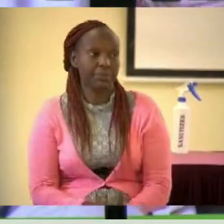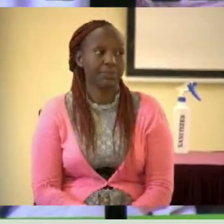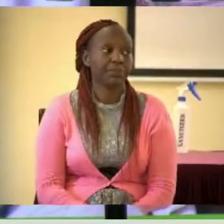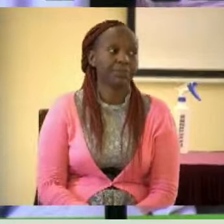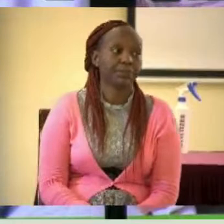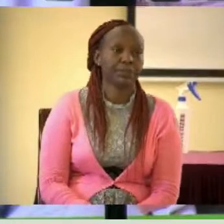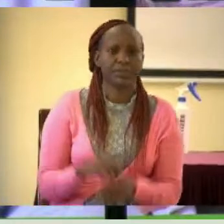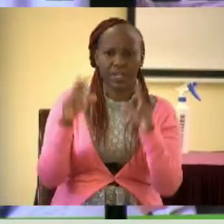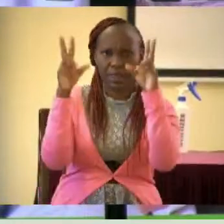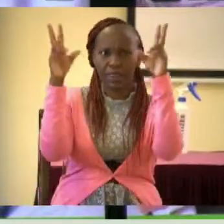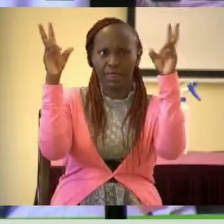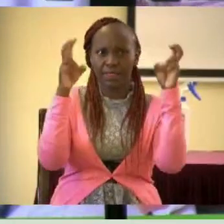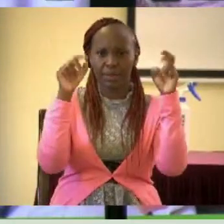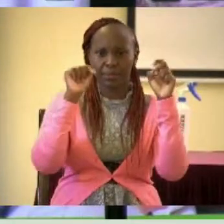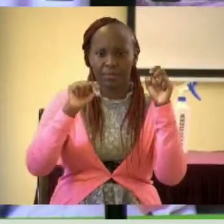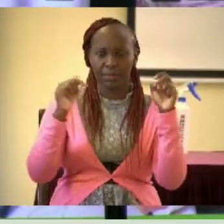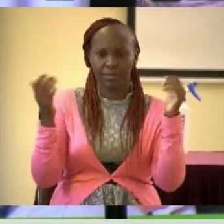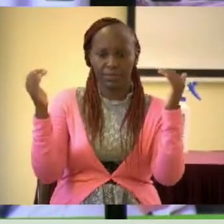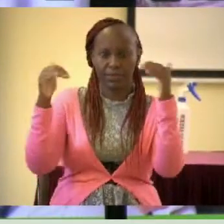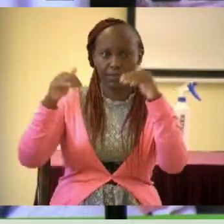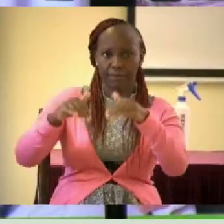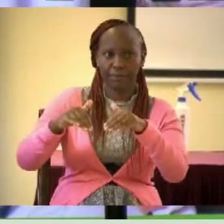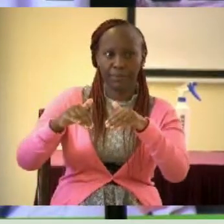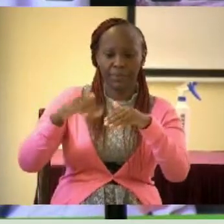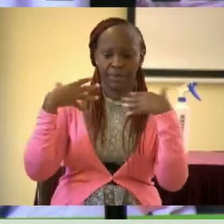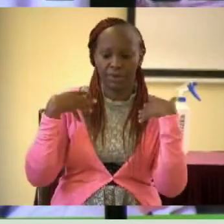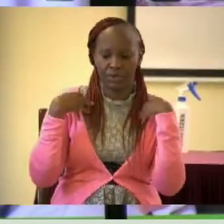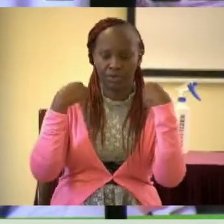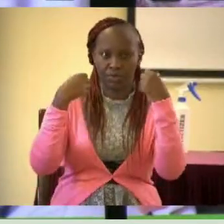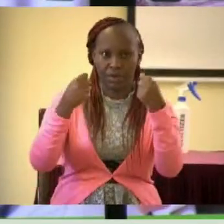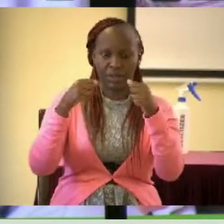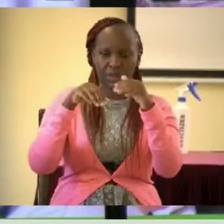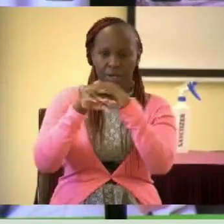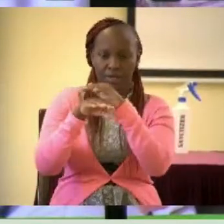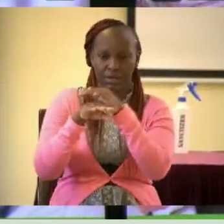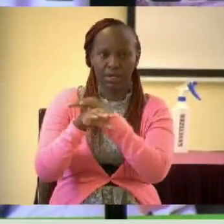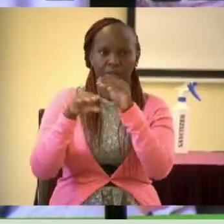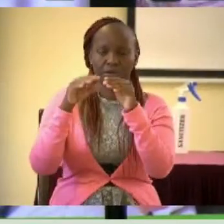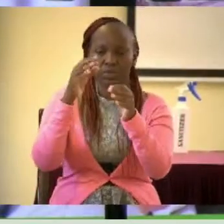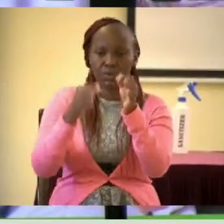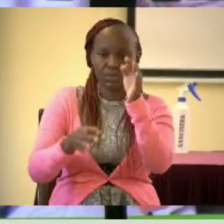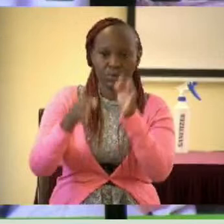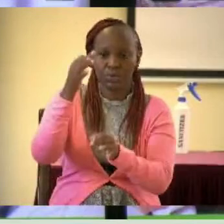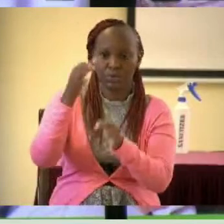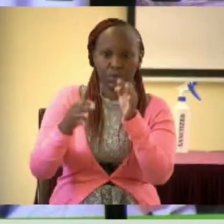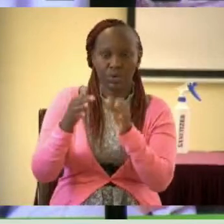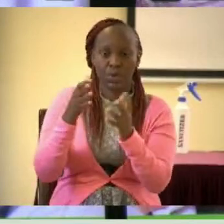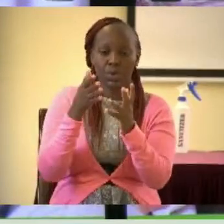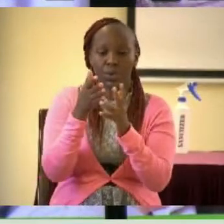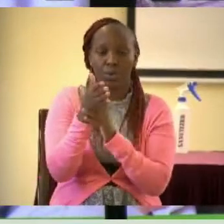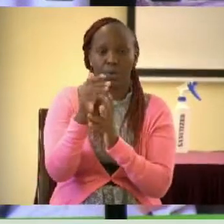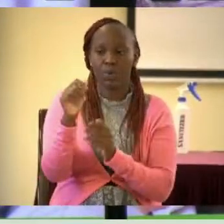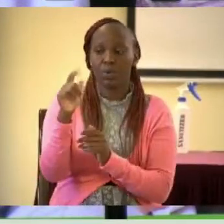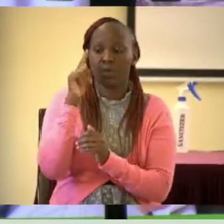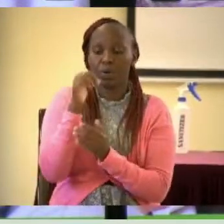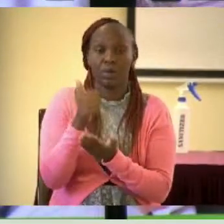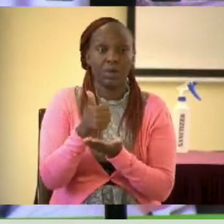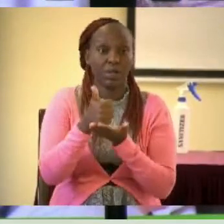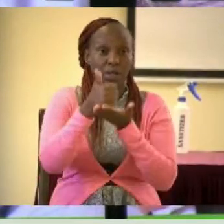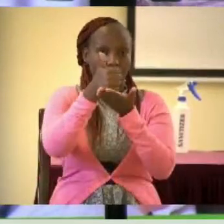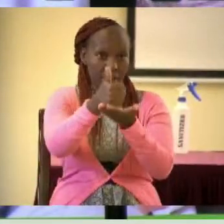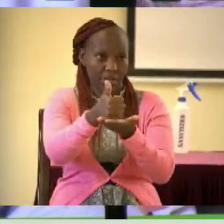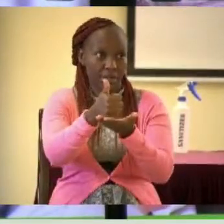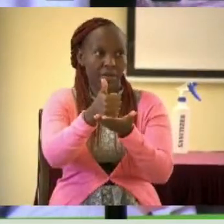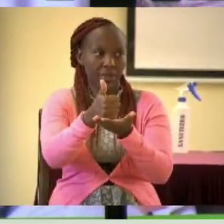The theme of this conference, strengthening access to justice through legal aid,